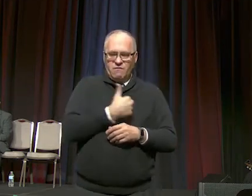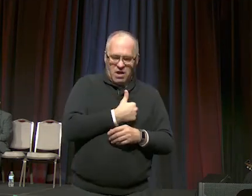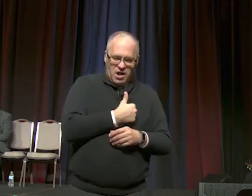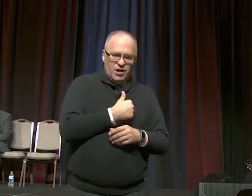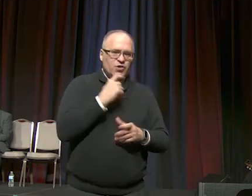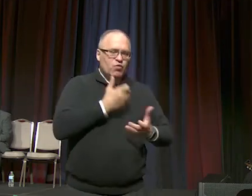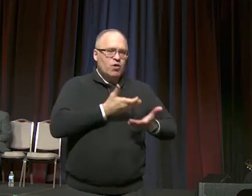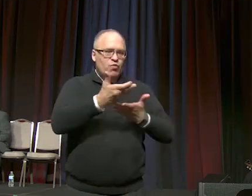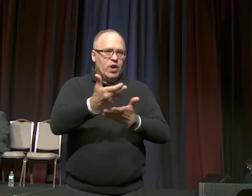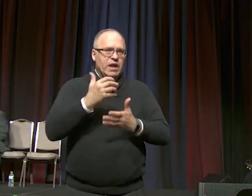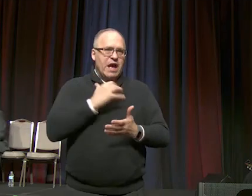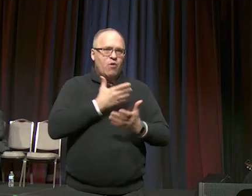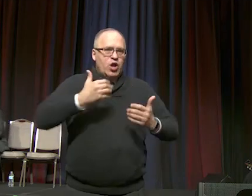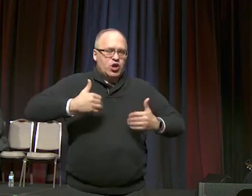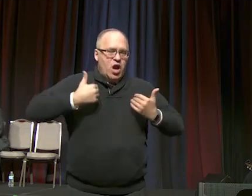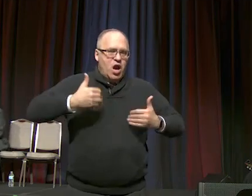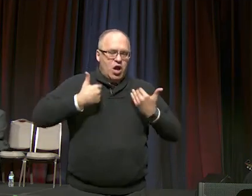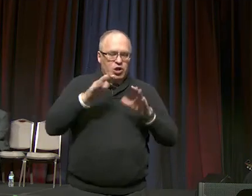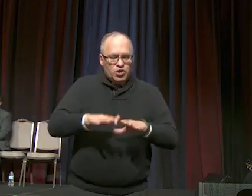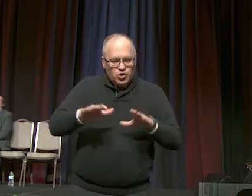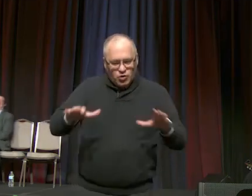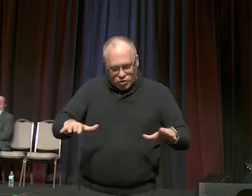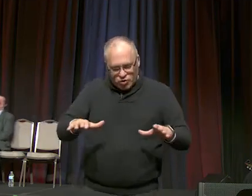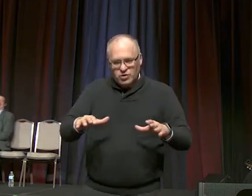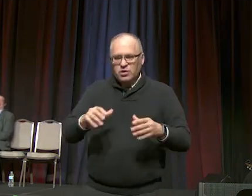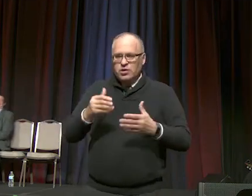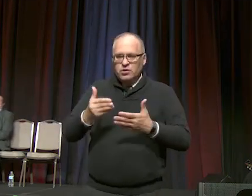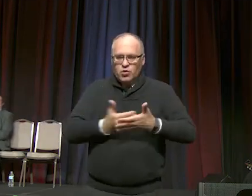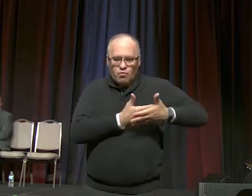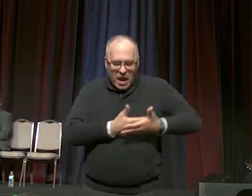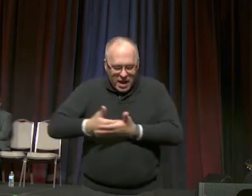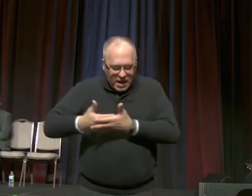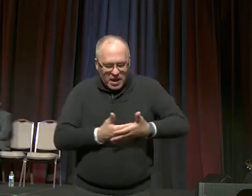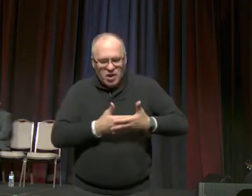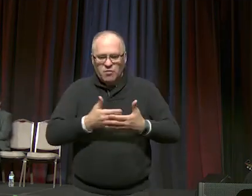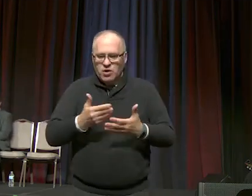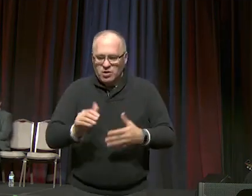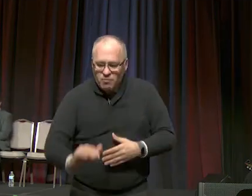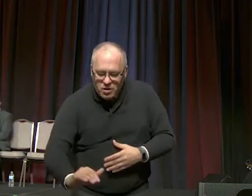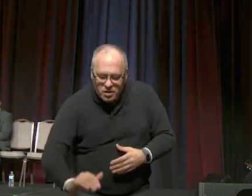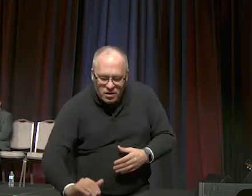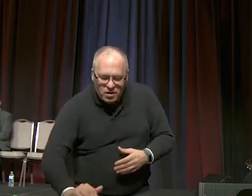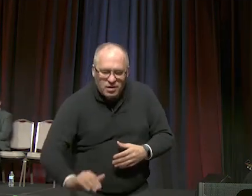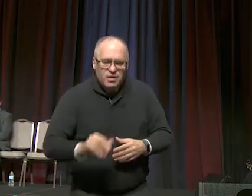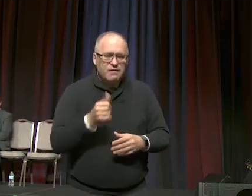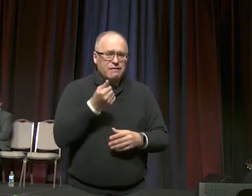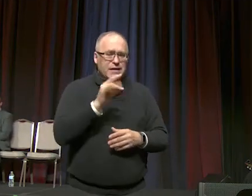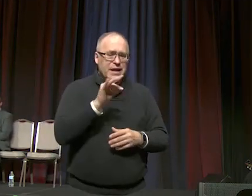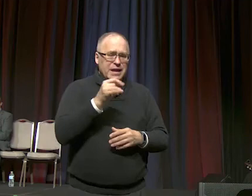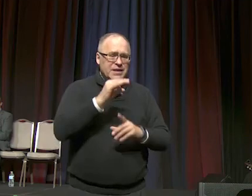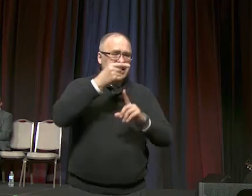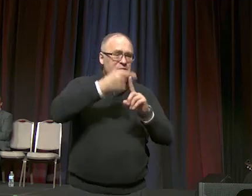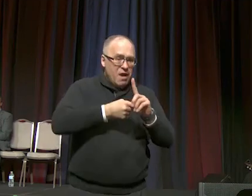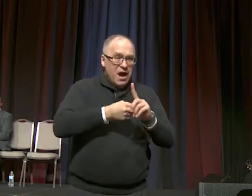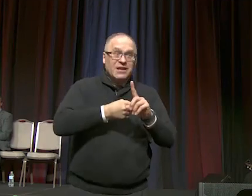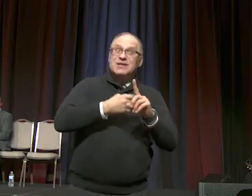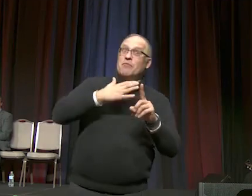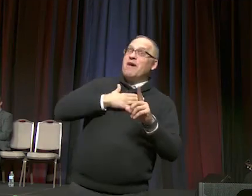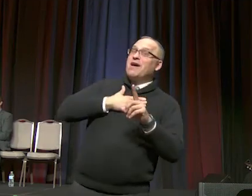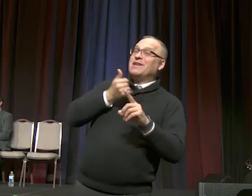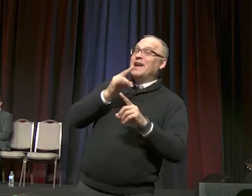our young children with us. Some of them will be newborns, some of them will be infants, some of them will be 18 months, mine specific.